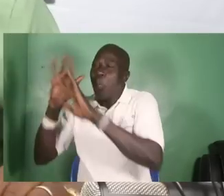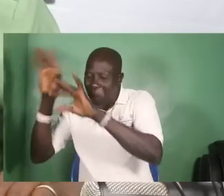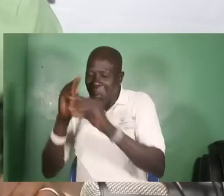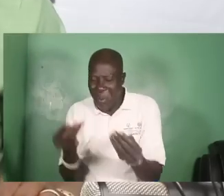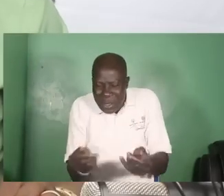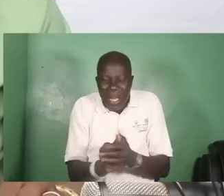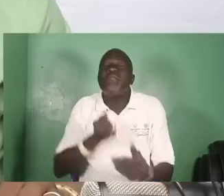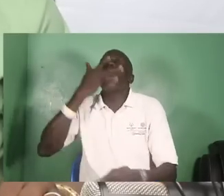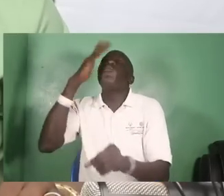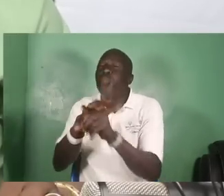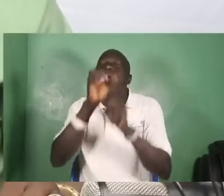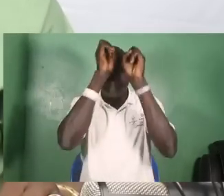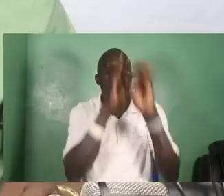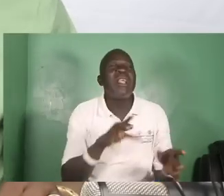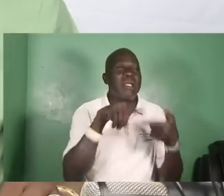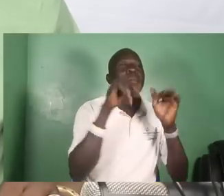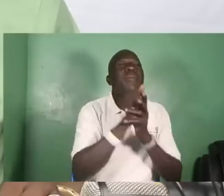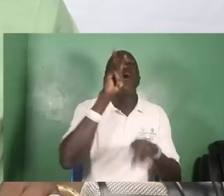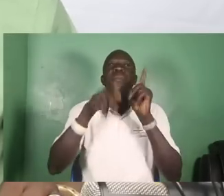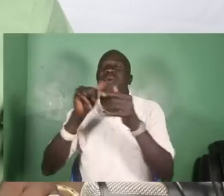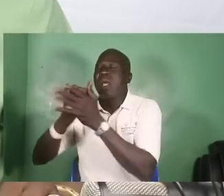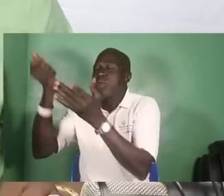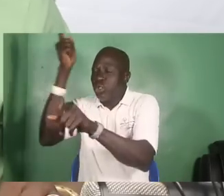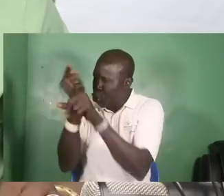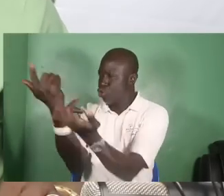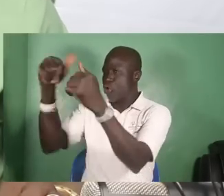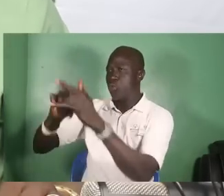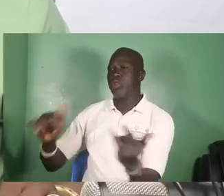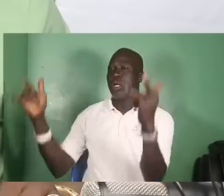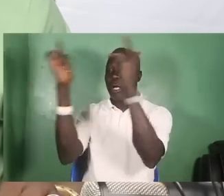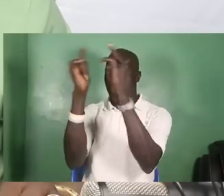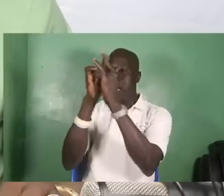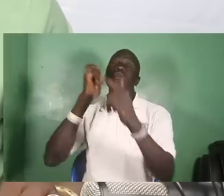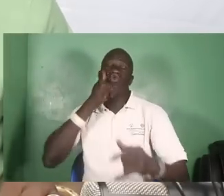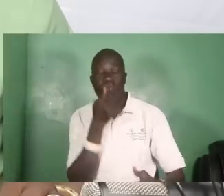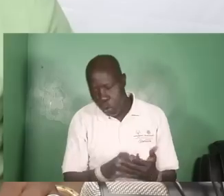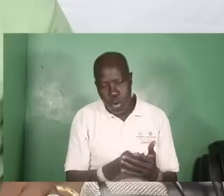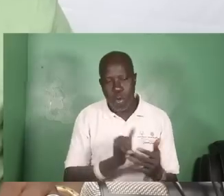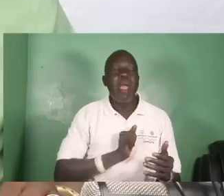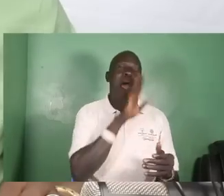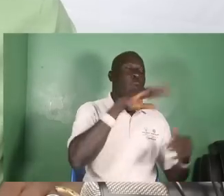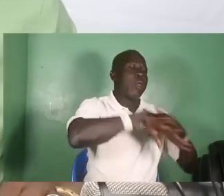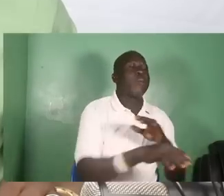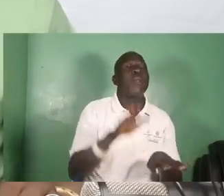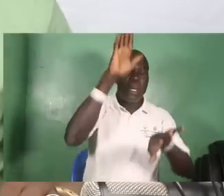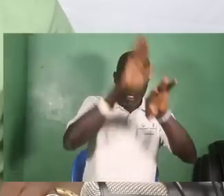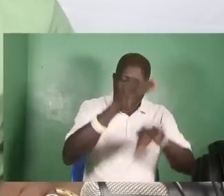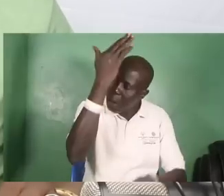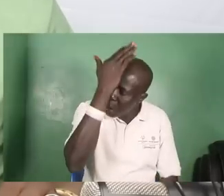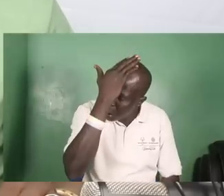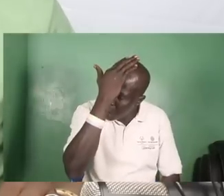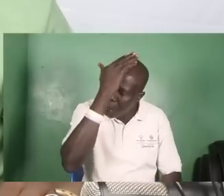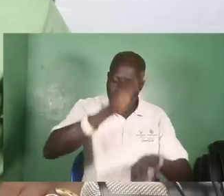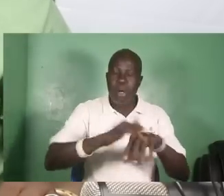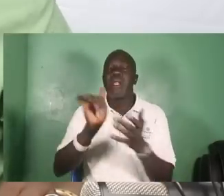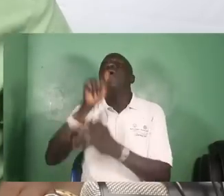I should pray for people on Mercy. Àwọn olúwa ṣe dé lọ́la ní. The people. Ṣé káàb lọ́la. They are come very early to the camp tomorrow. Mo máa gbé ọwọ́ lé wọn. I will lay hands